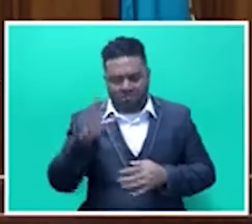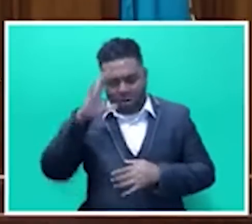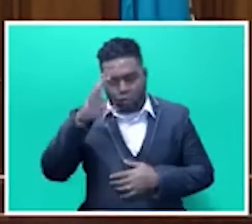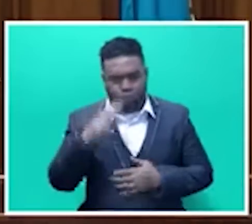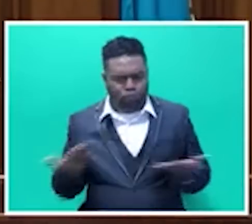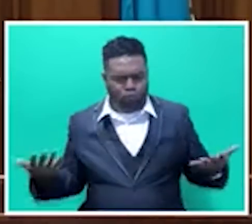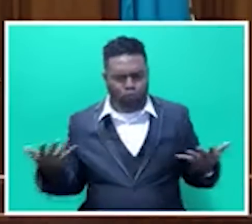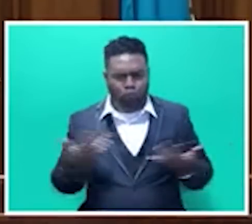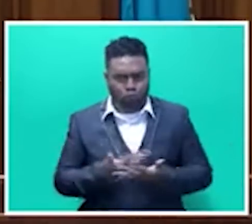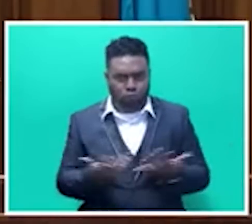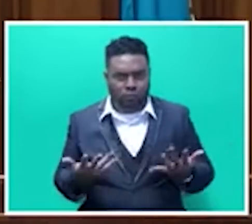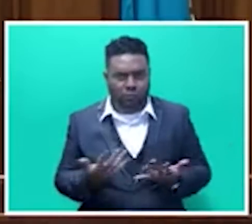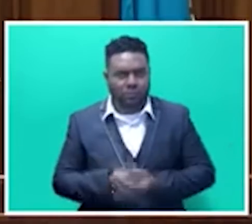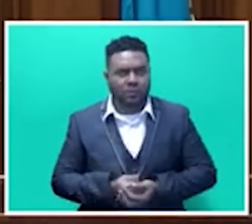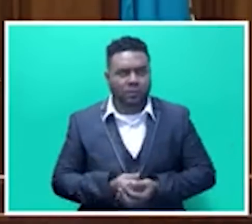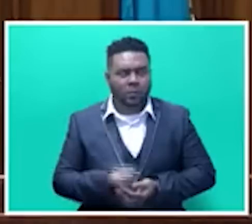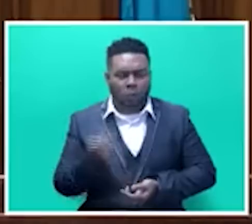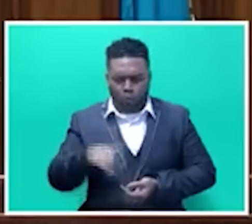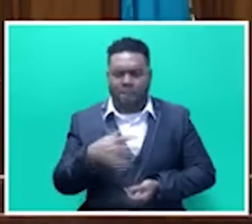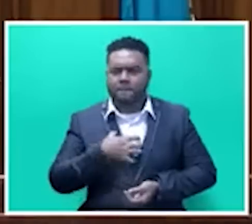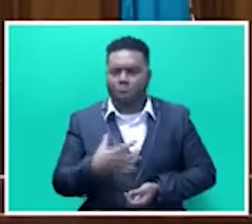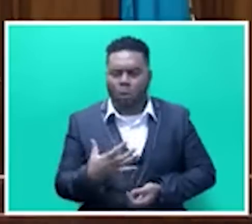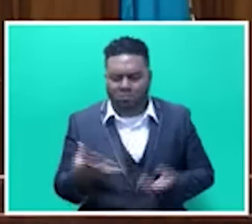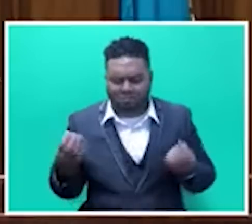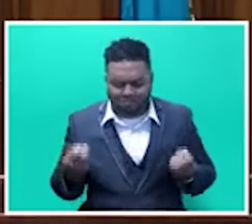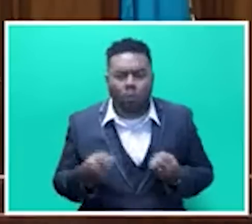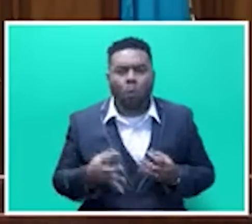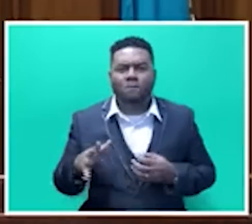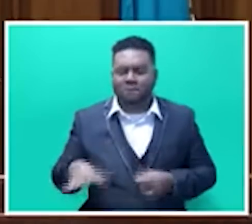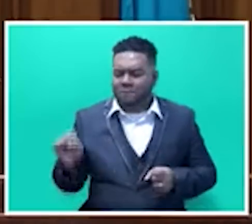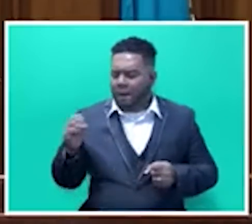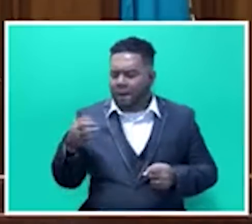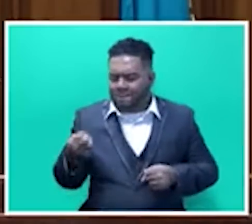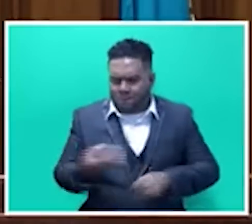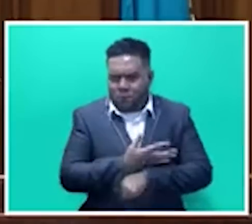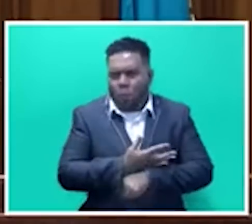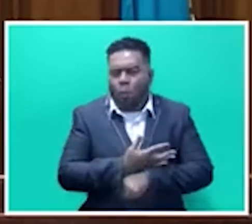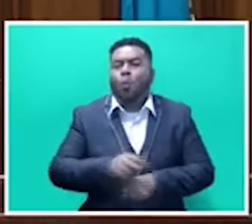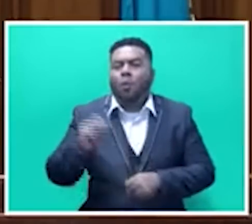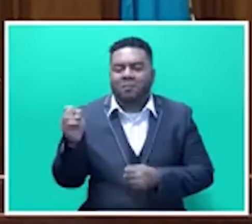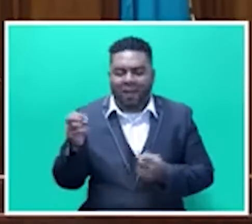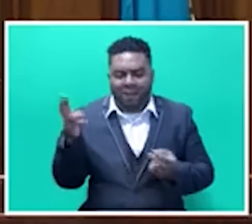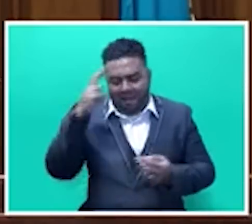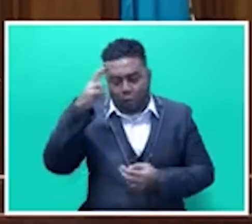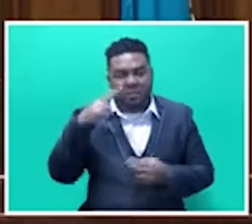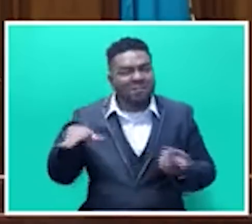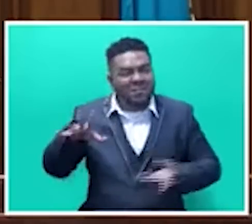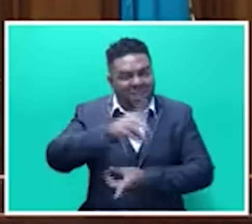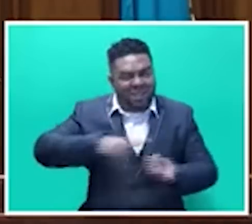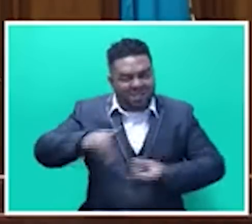Our vulnerability is increased severity, and the frequency of natural disasters due to climate change cannot be